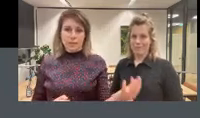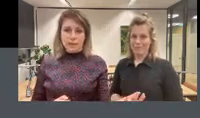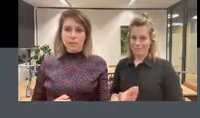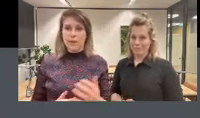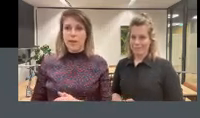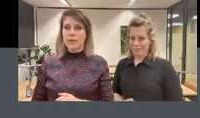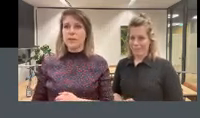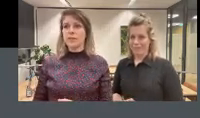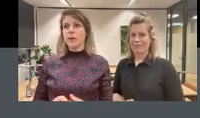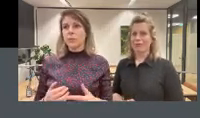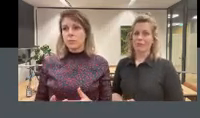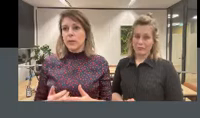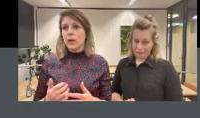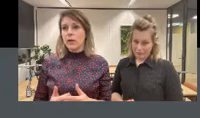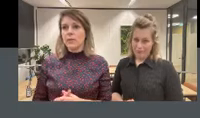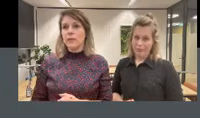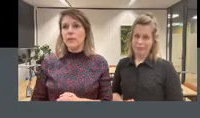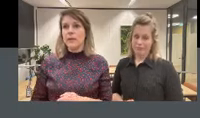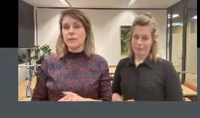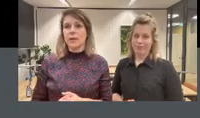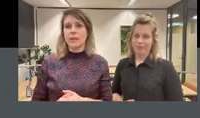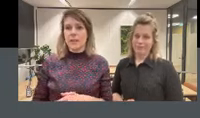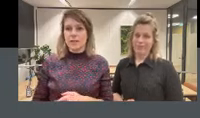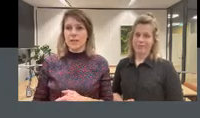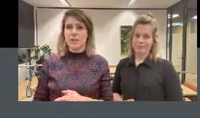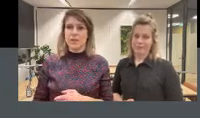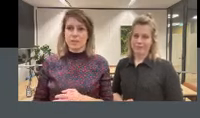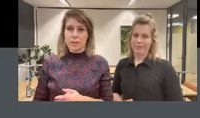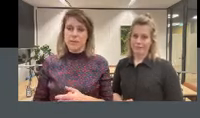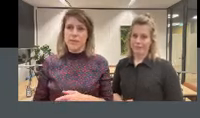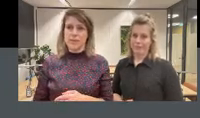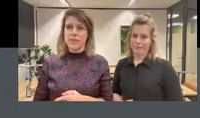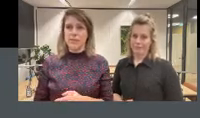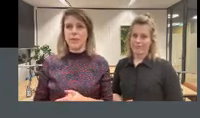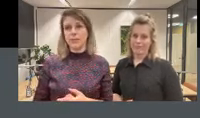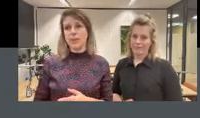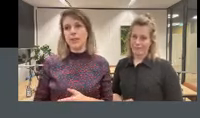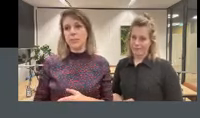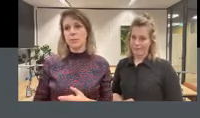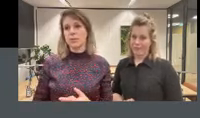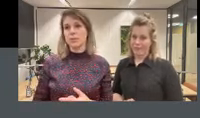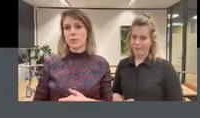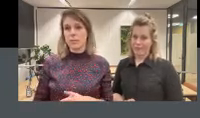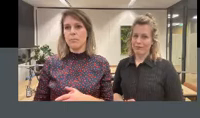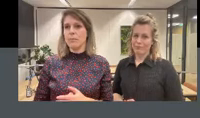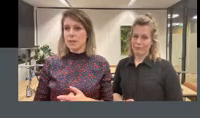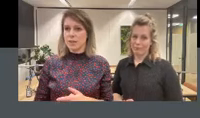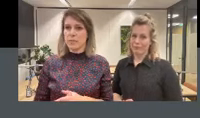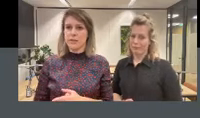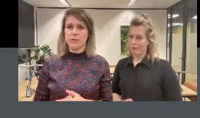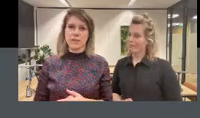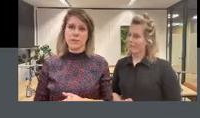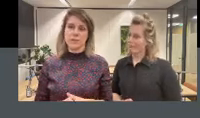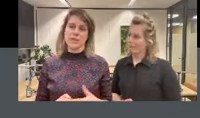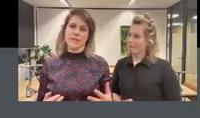was effective for adults could be also effective for adolescents with severe PTSD following interpersonal trauma measured